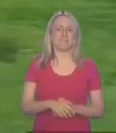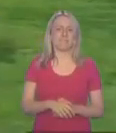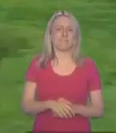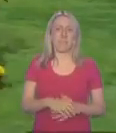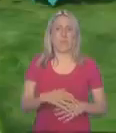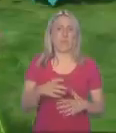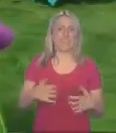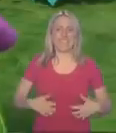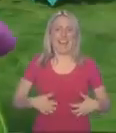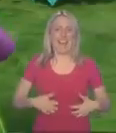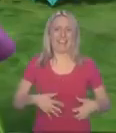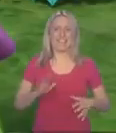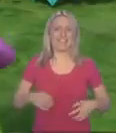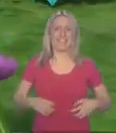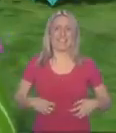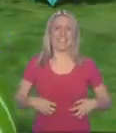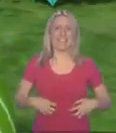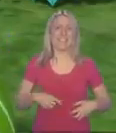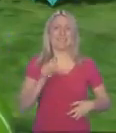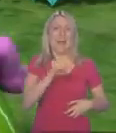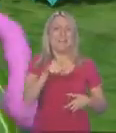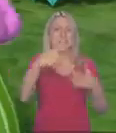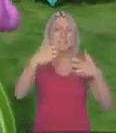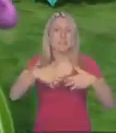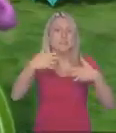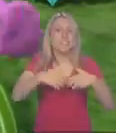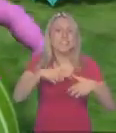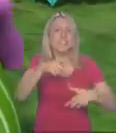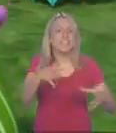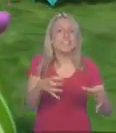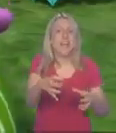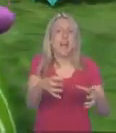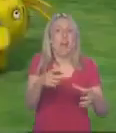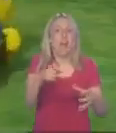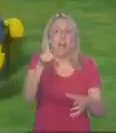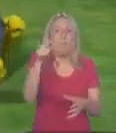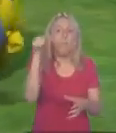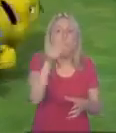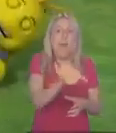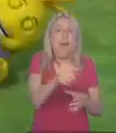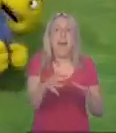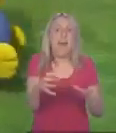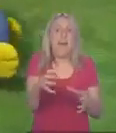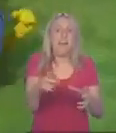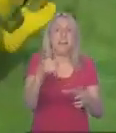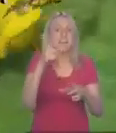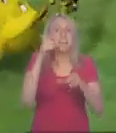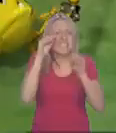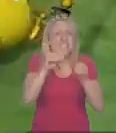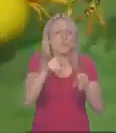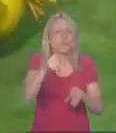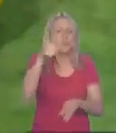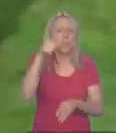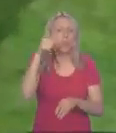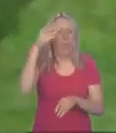Oh, that tickles. Yes, Yam Yam. This machine is designed to tickle whoever presses the button, and therefore teaches them a valuable